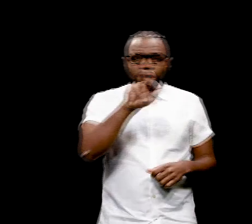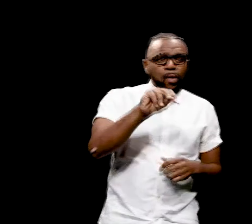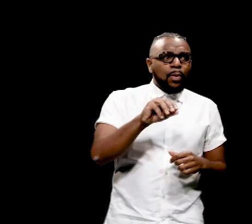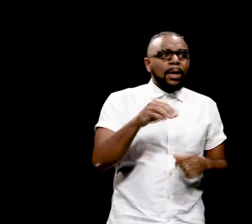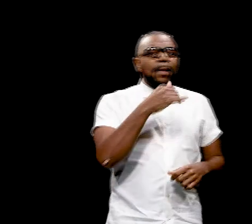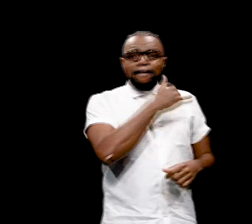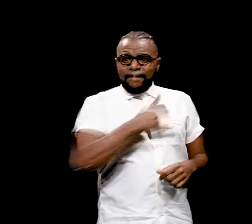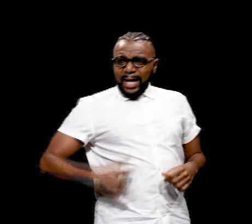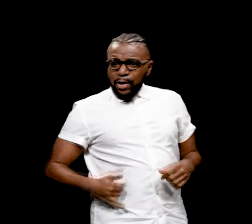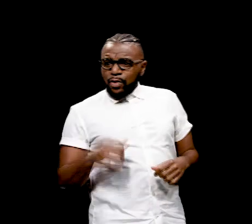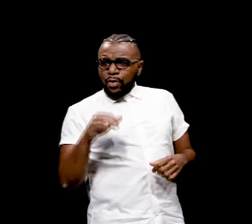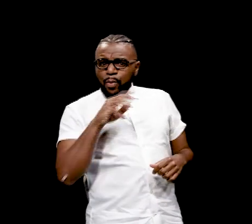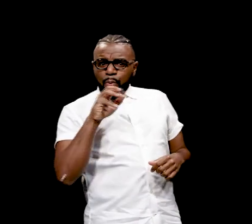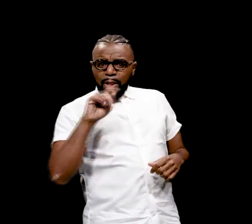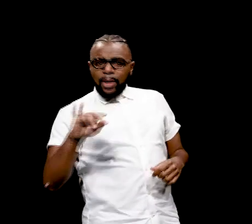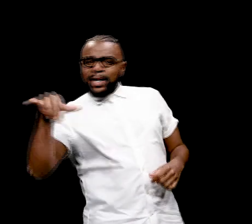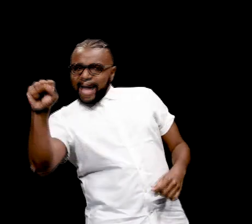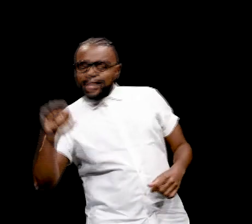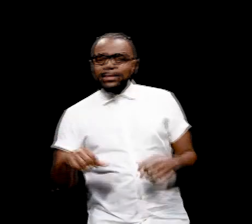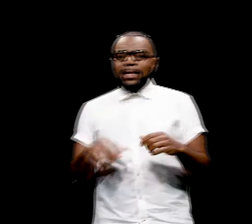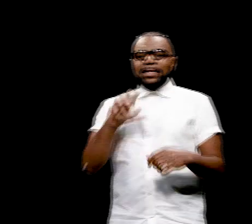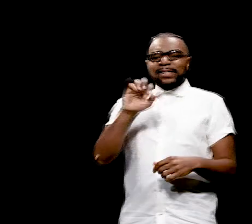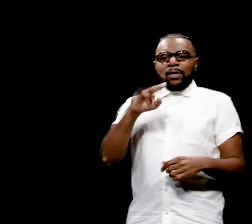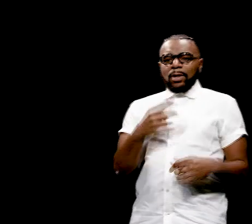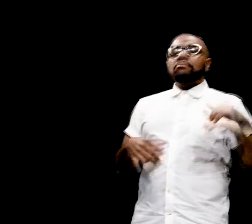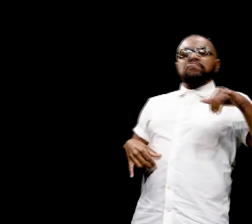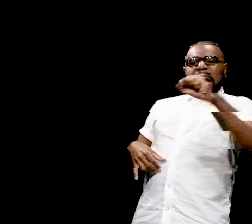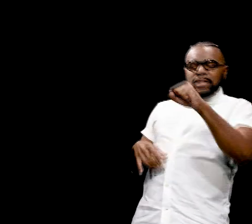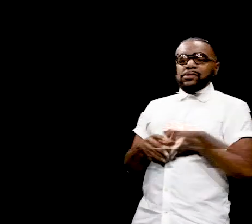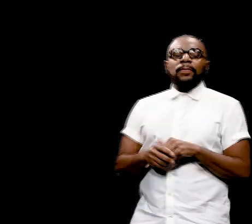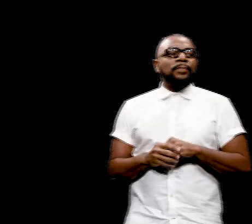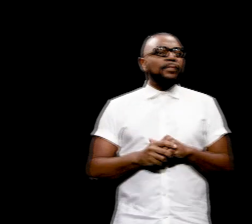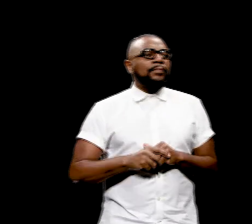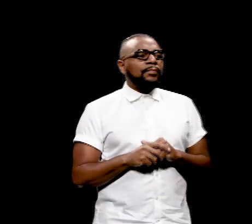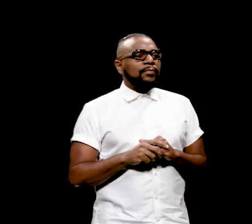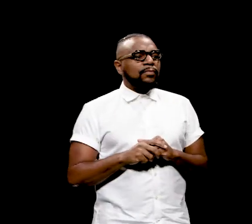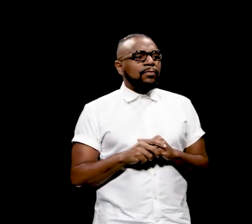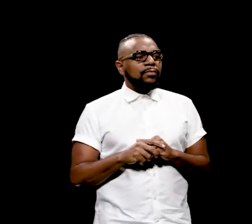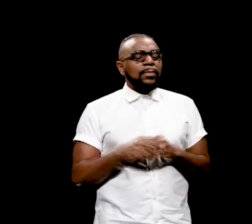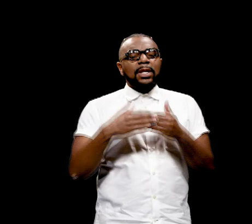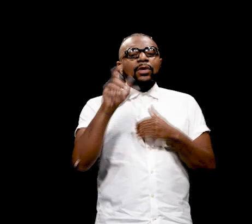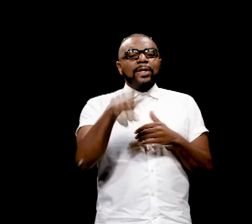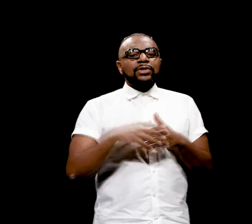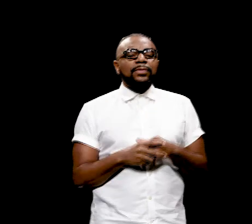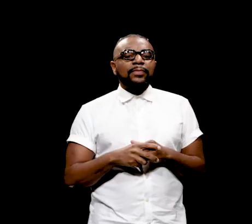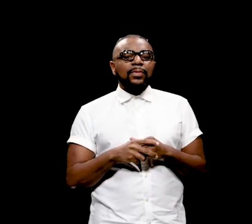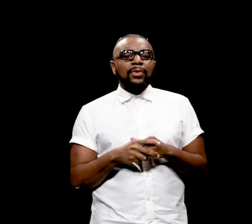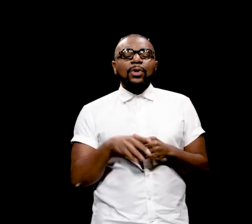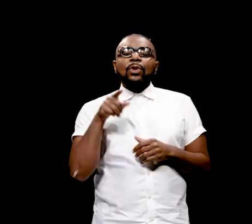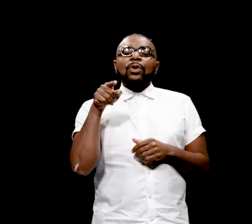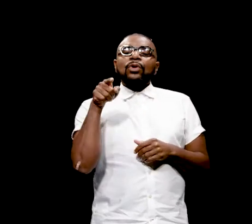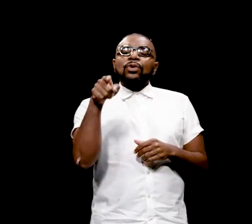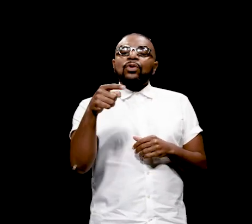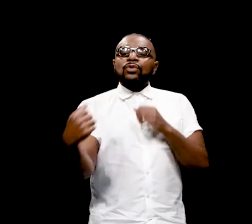Yes. Sarah Iannarone? Yes. Thank you. Next question. Will you